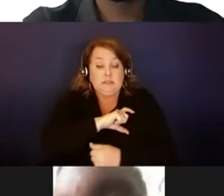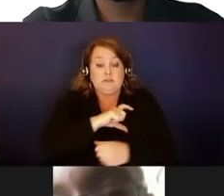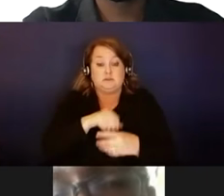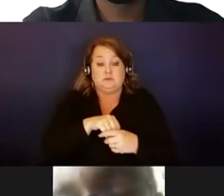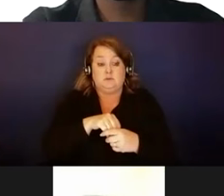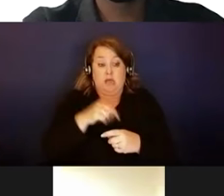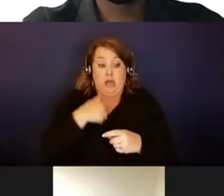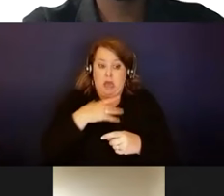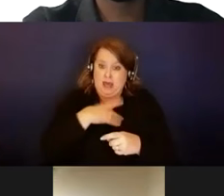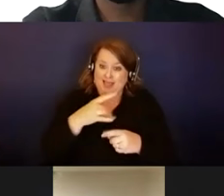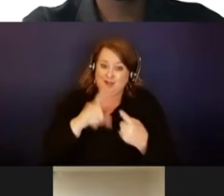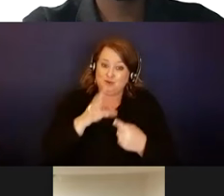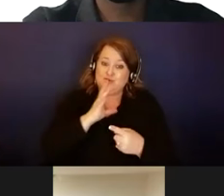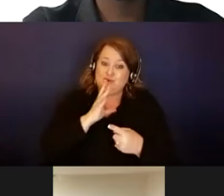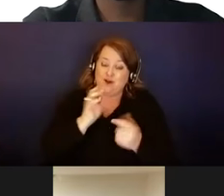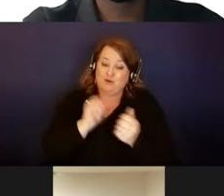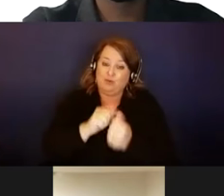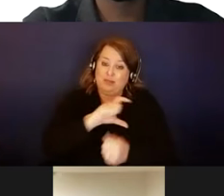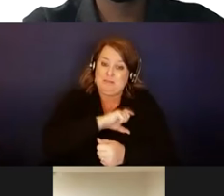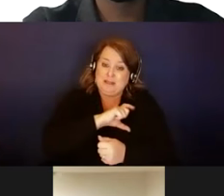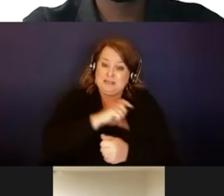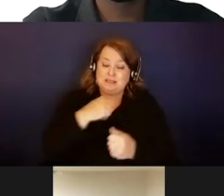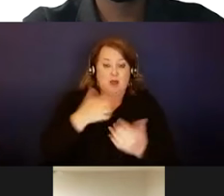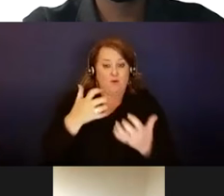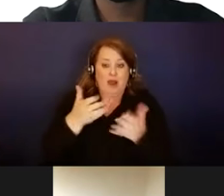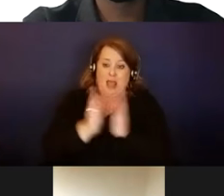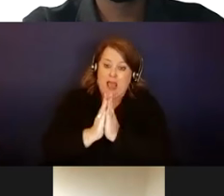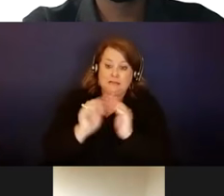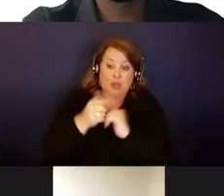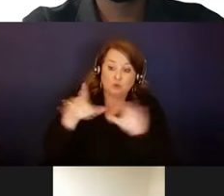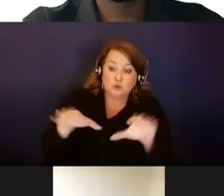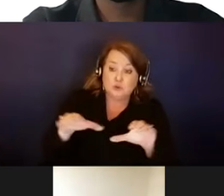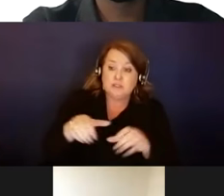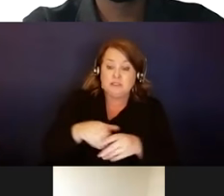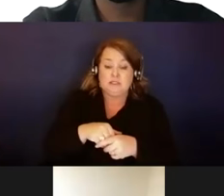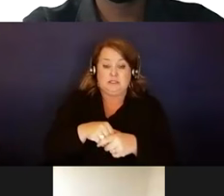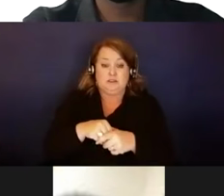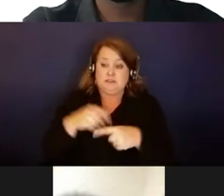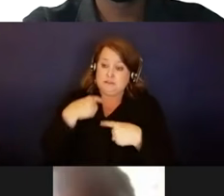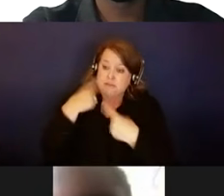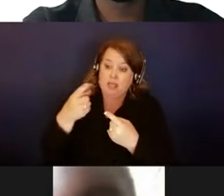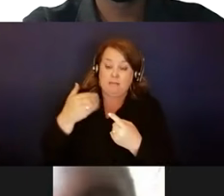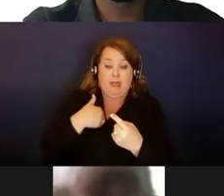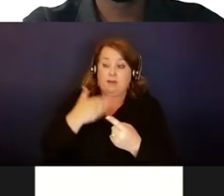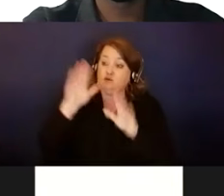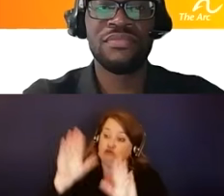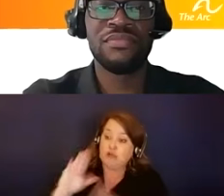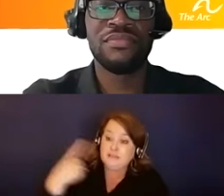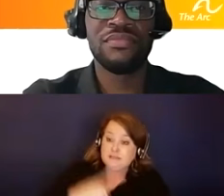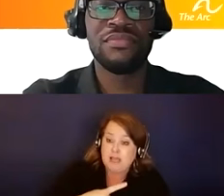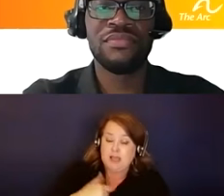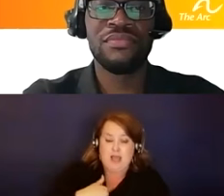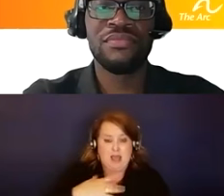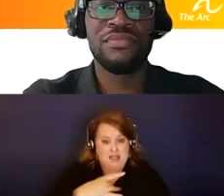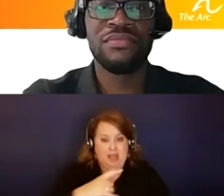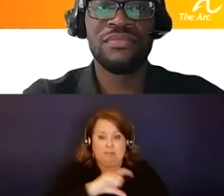I like to talk to them. I like to ask them how they're doing and tell them to have a great day. I like police